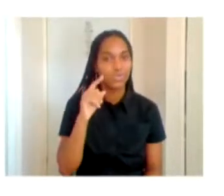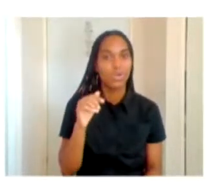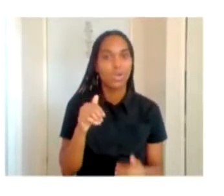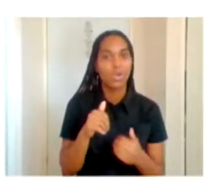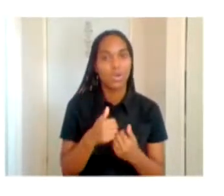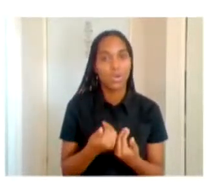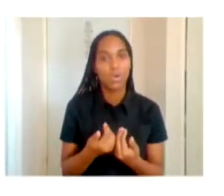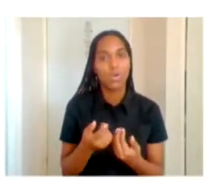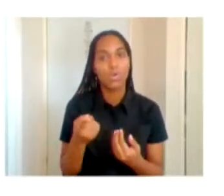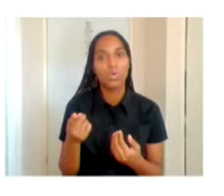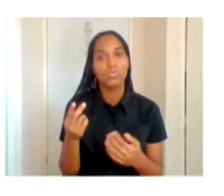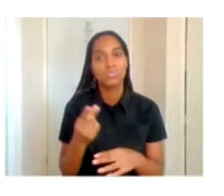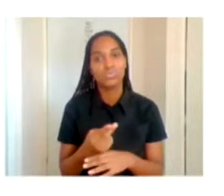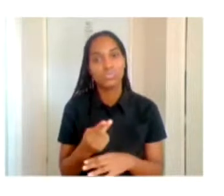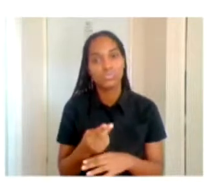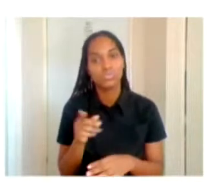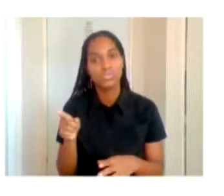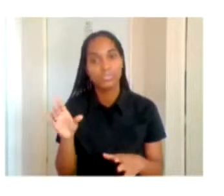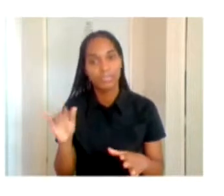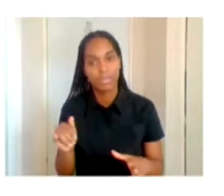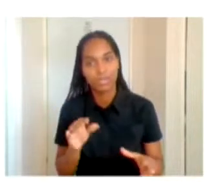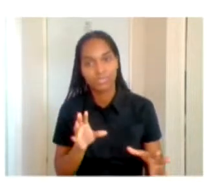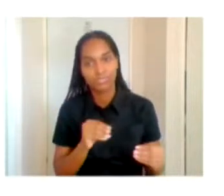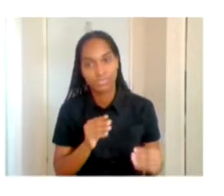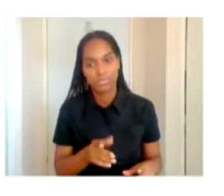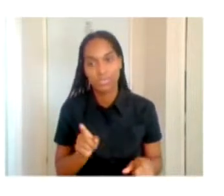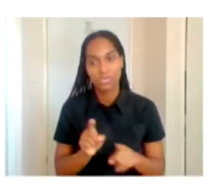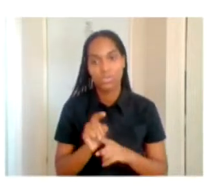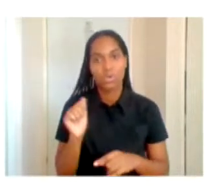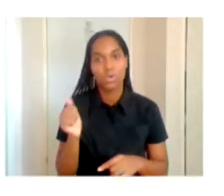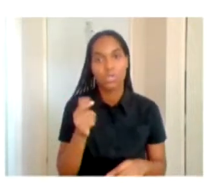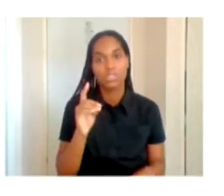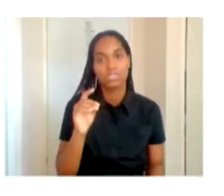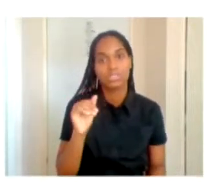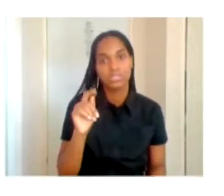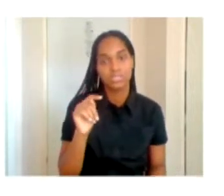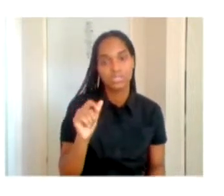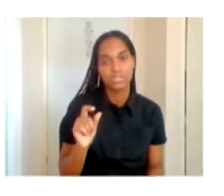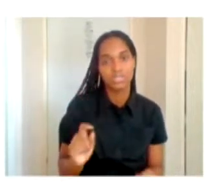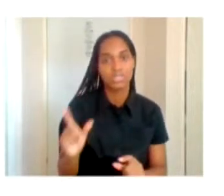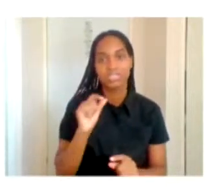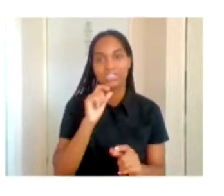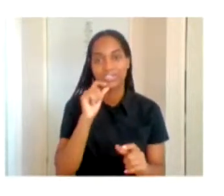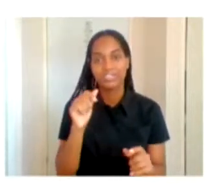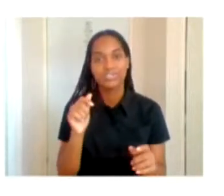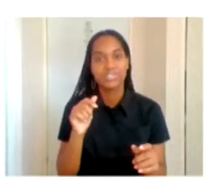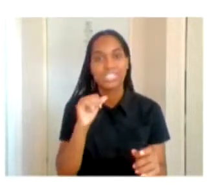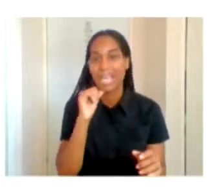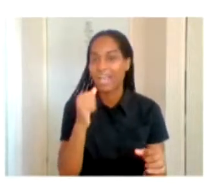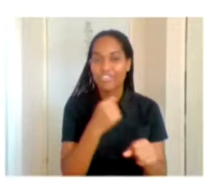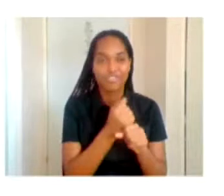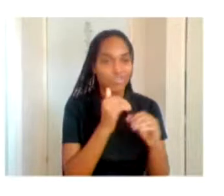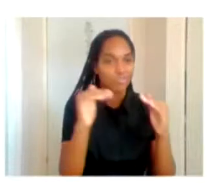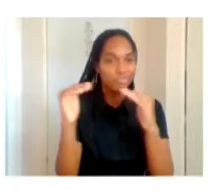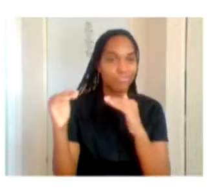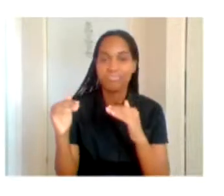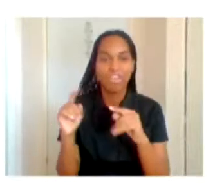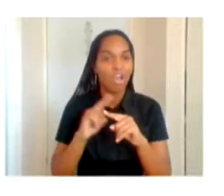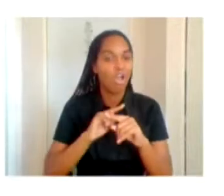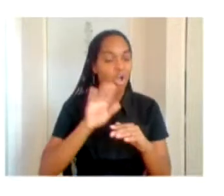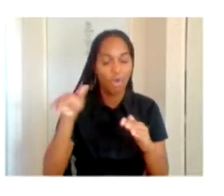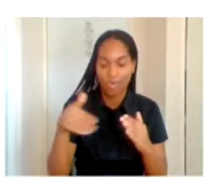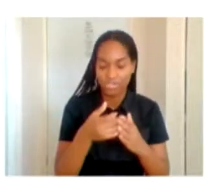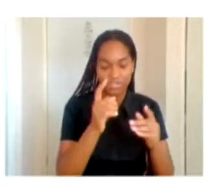receiver? And really all the data casting applications aren't created equally. They're all different. And you really need